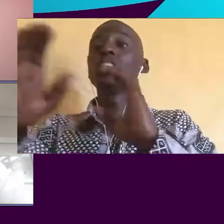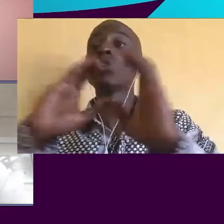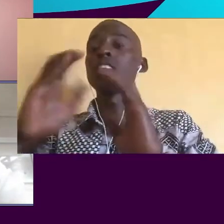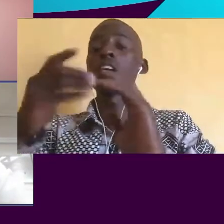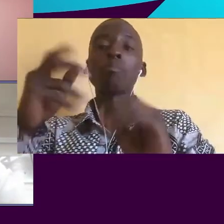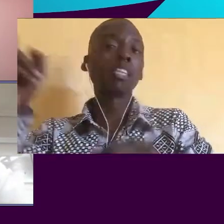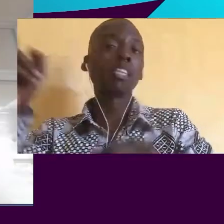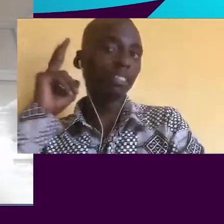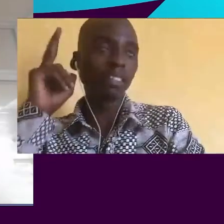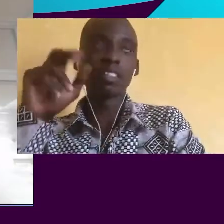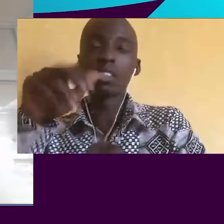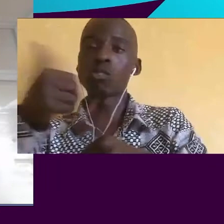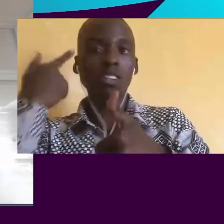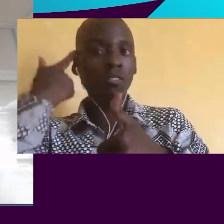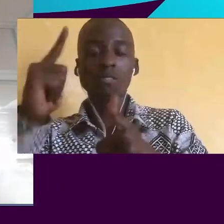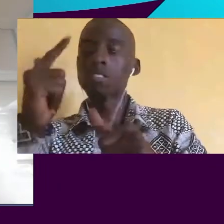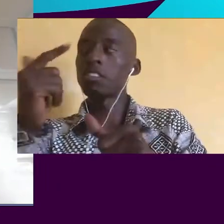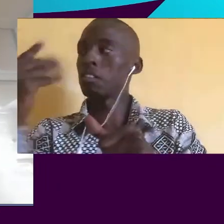the past